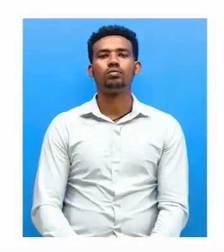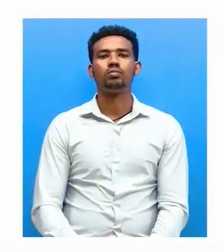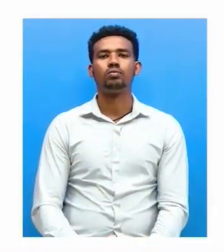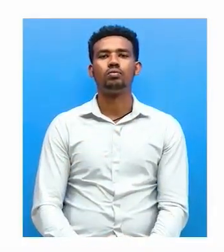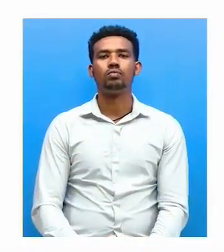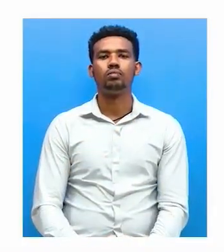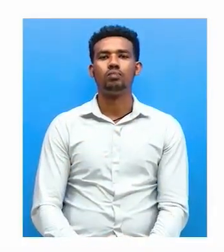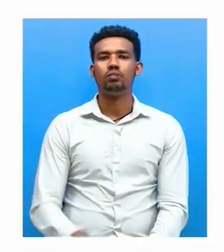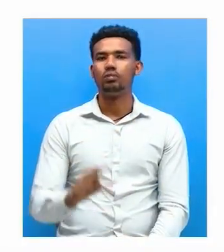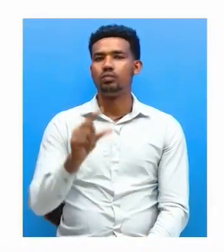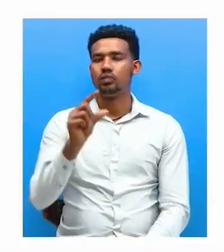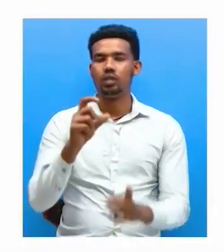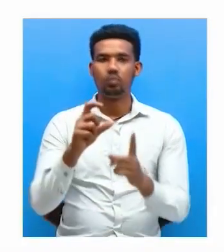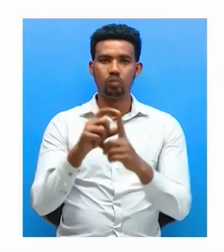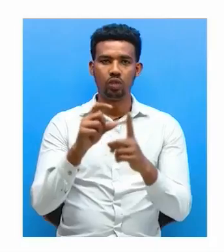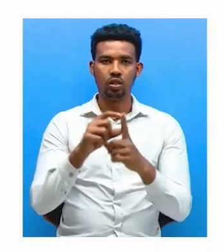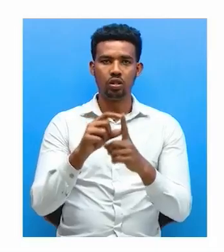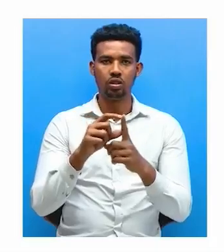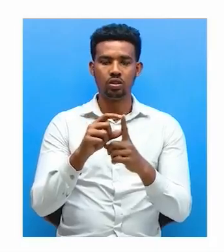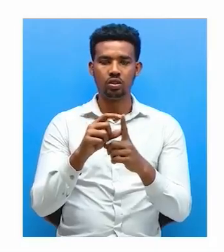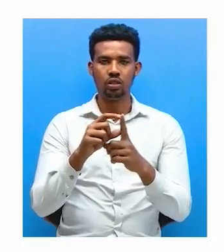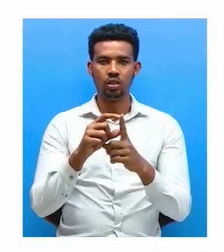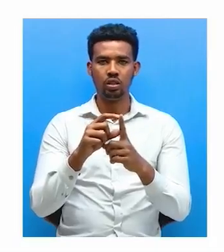Some words like do not,